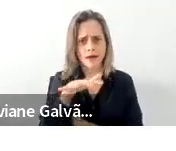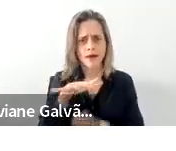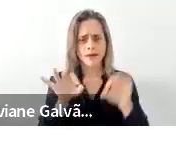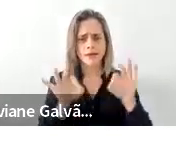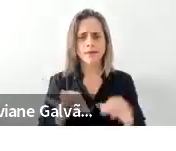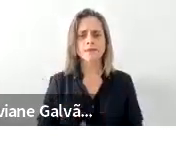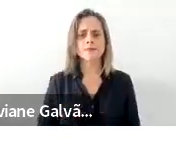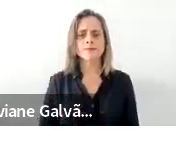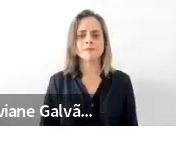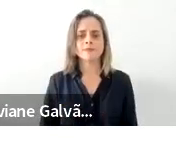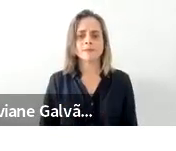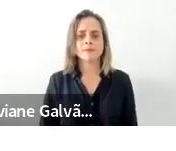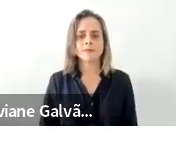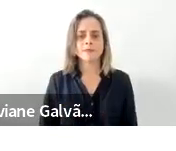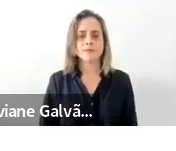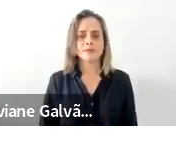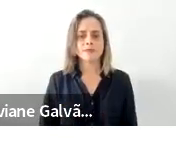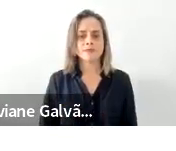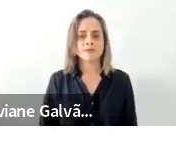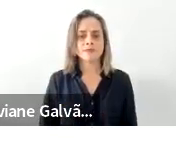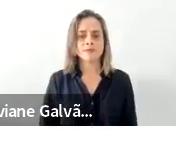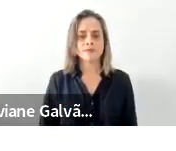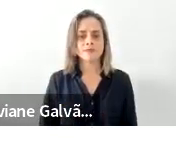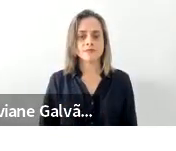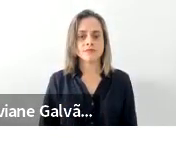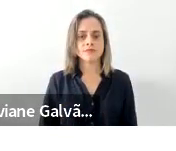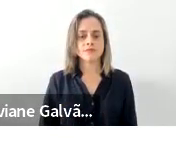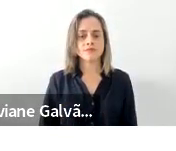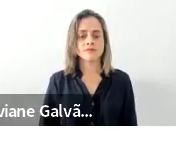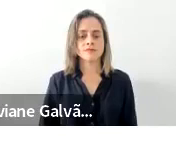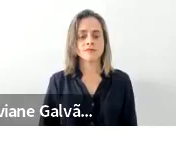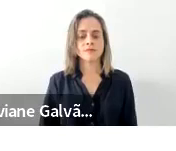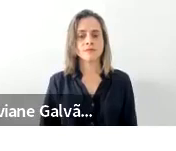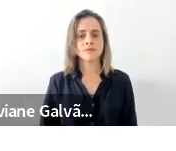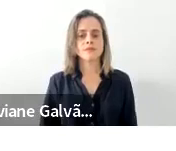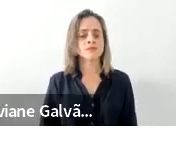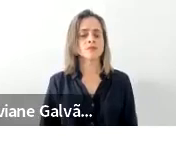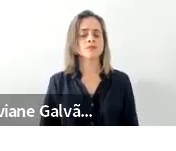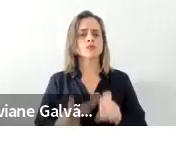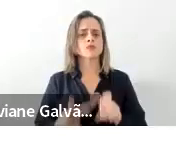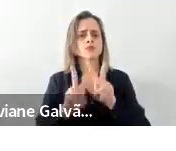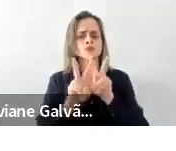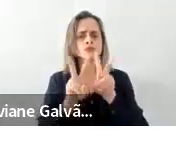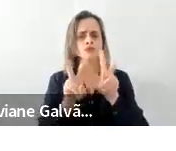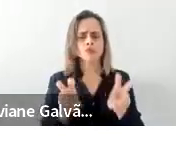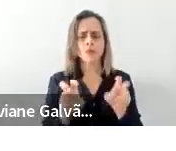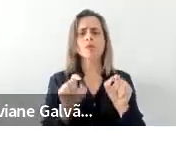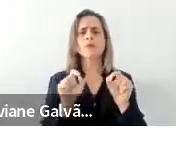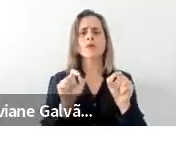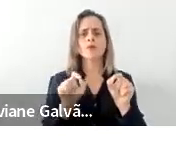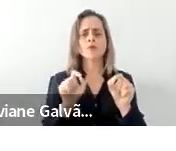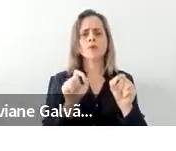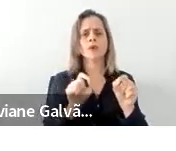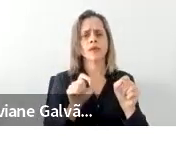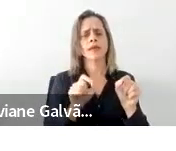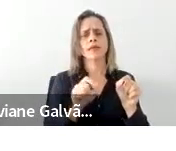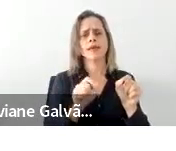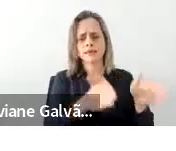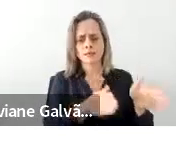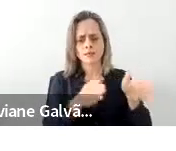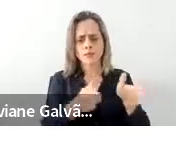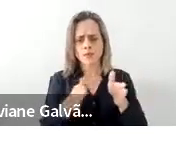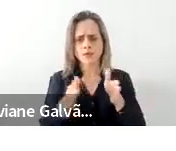process of open-minded intellectual exploration to fit passages from the classic